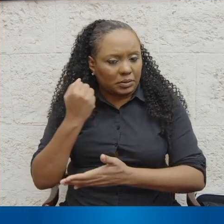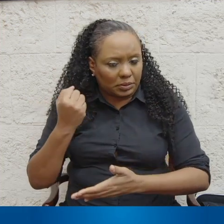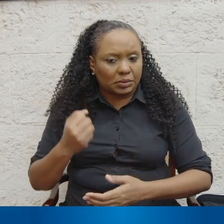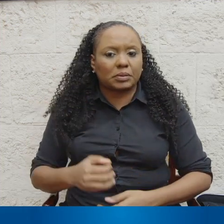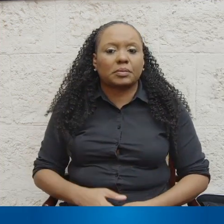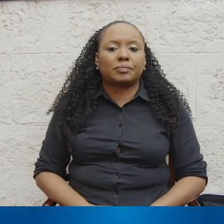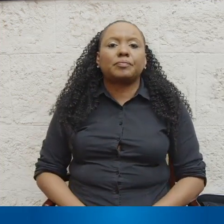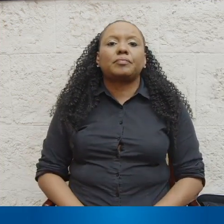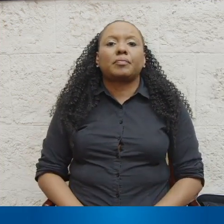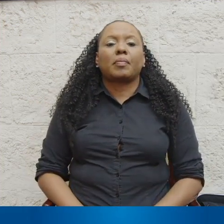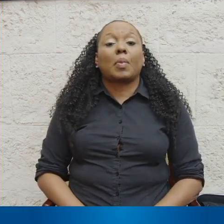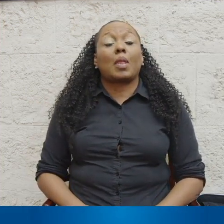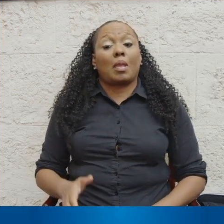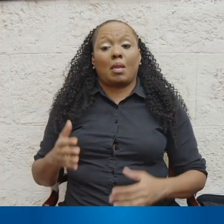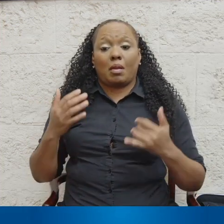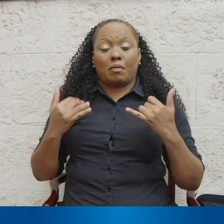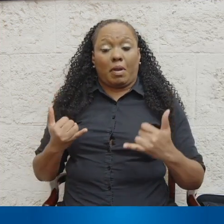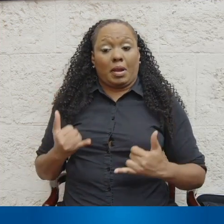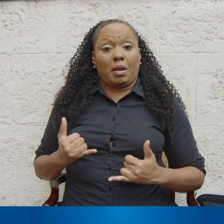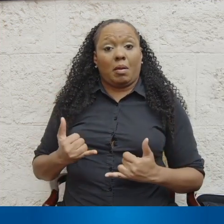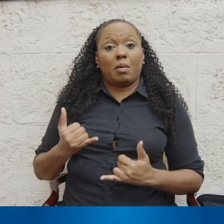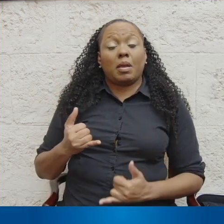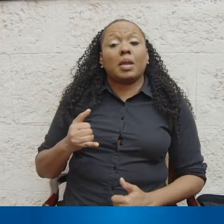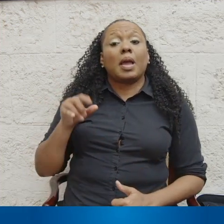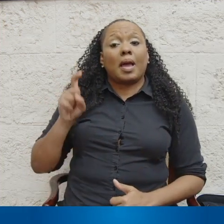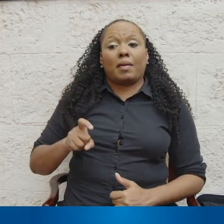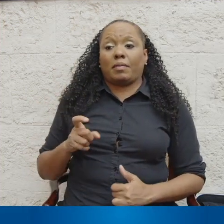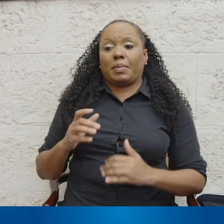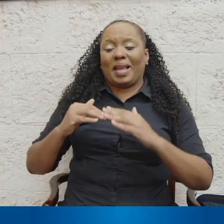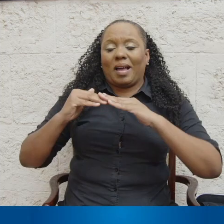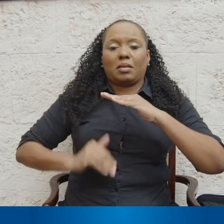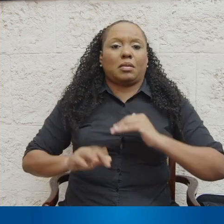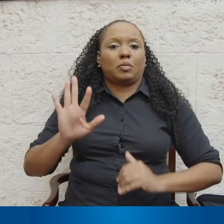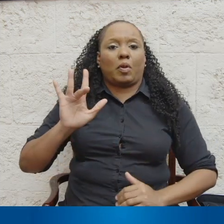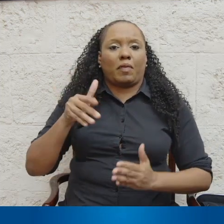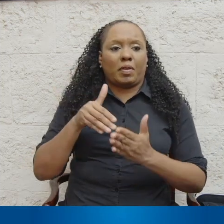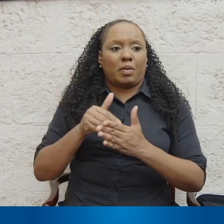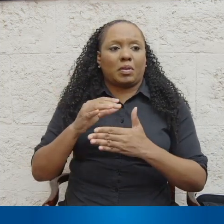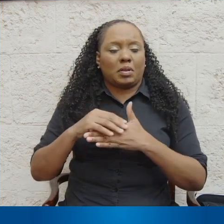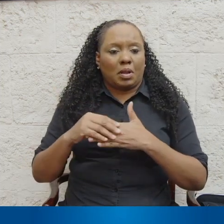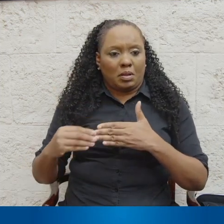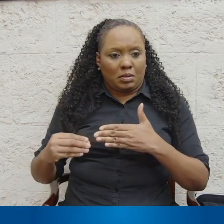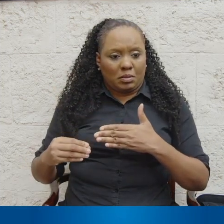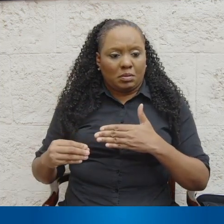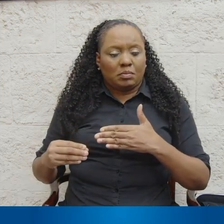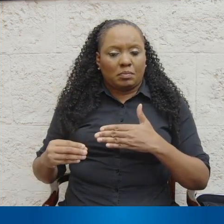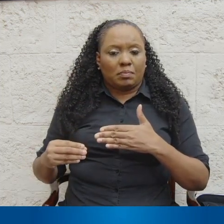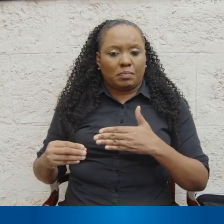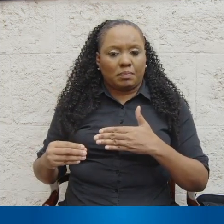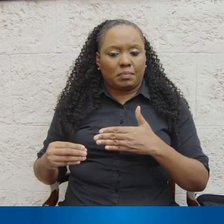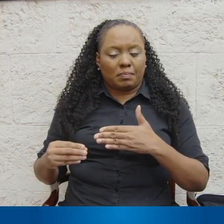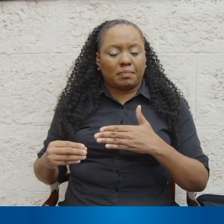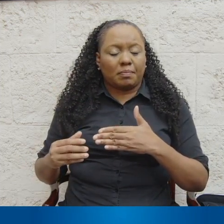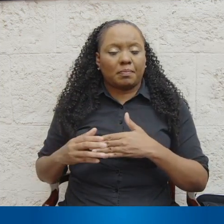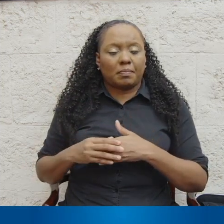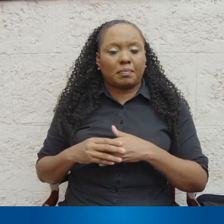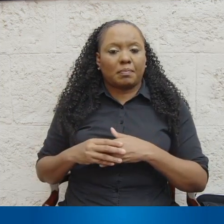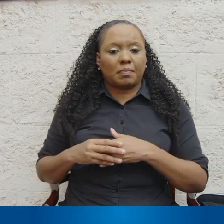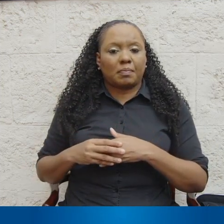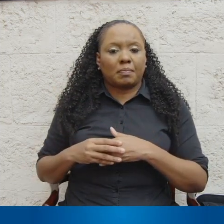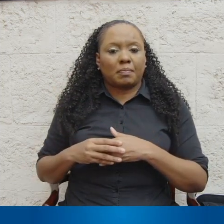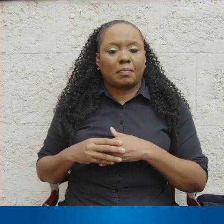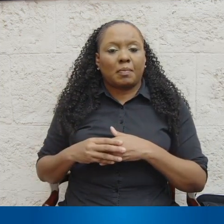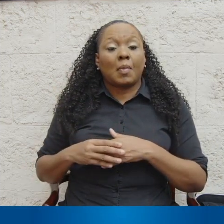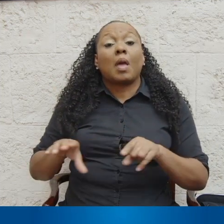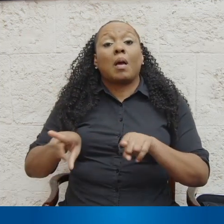household $25,000 or less. And then the other part to it is that it should be 75% a chattel house. So